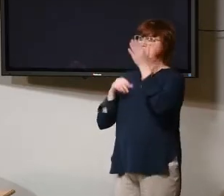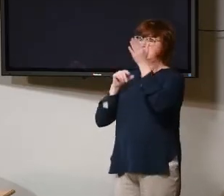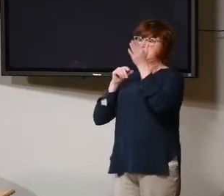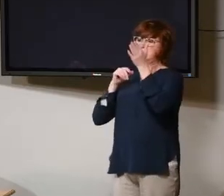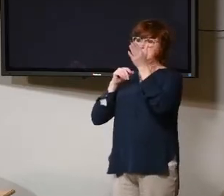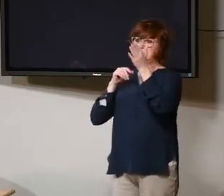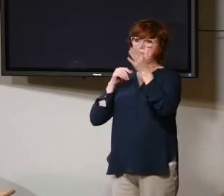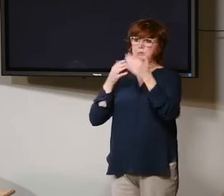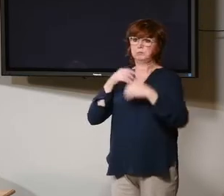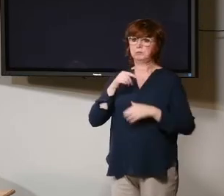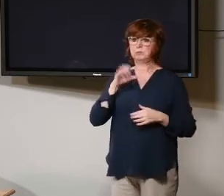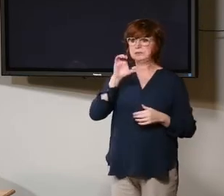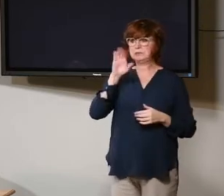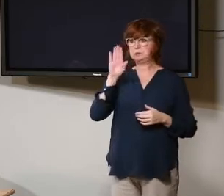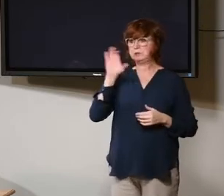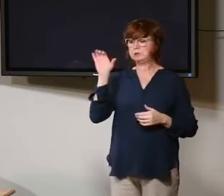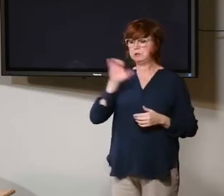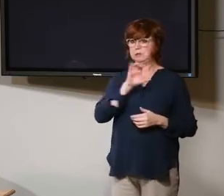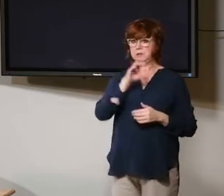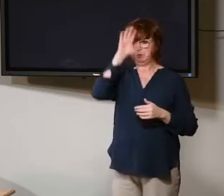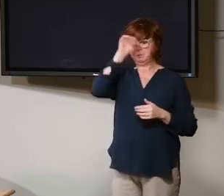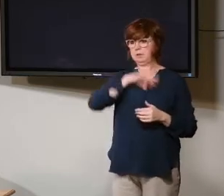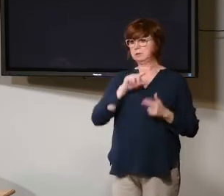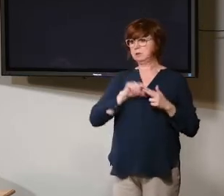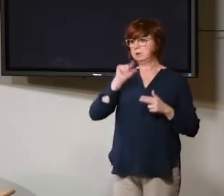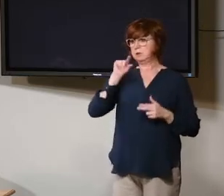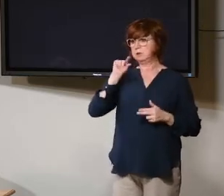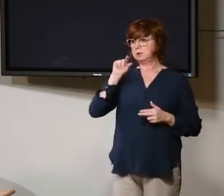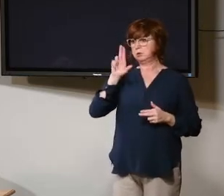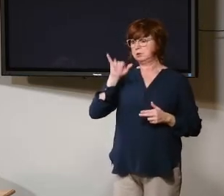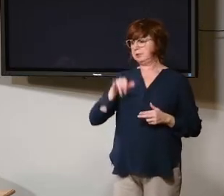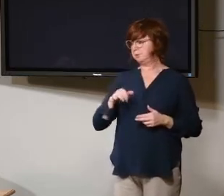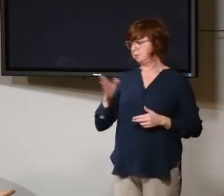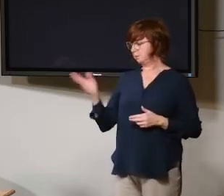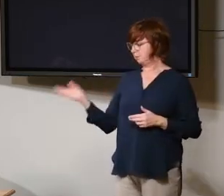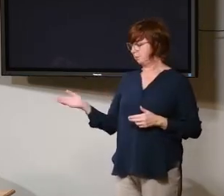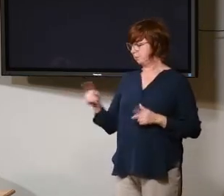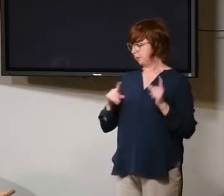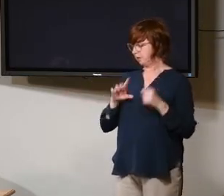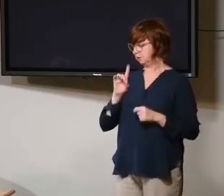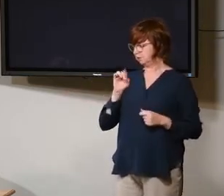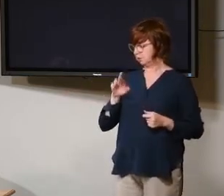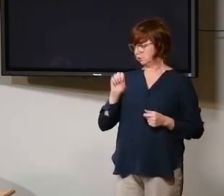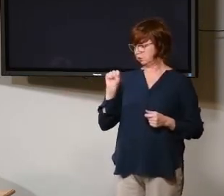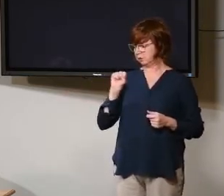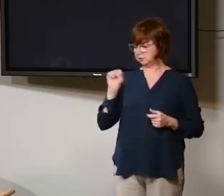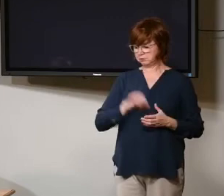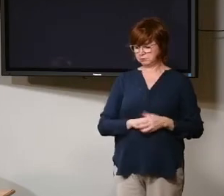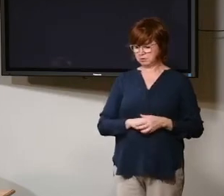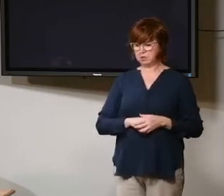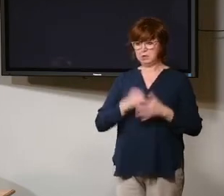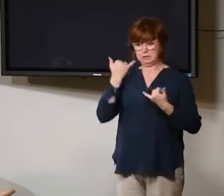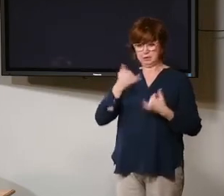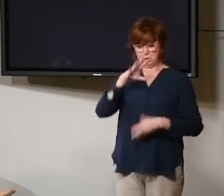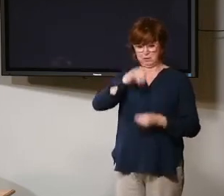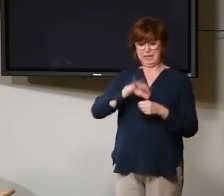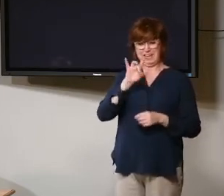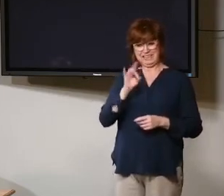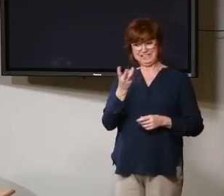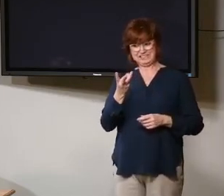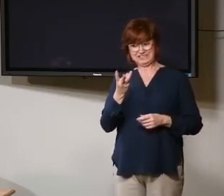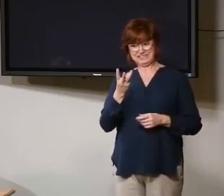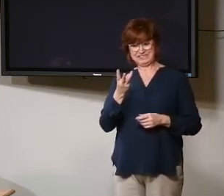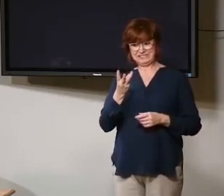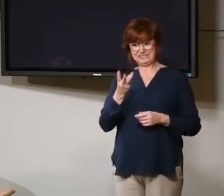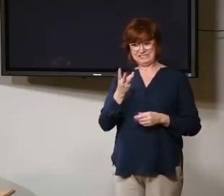CBC. Yeah, thank you. A question for Dr. Shahab. Are there any, among the now 86 total cases, any new cases